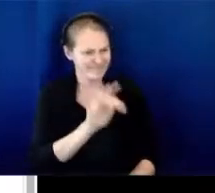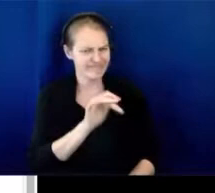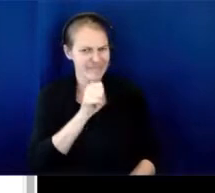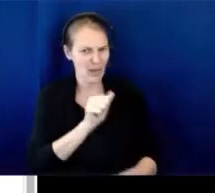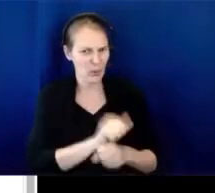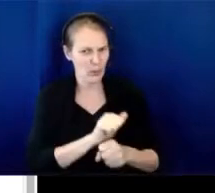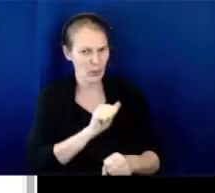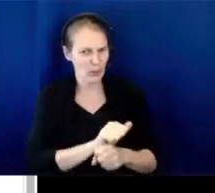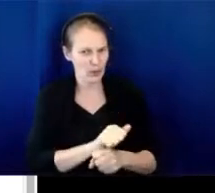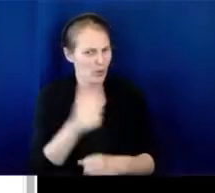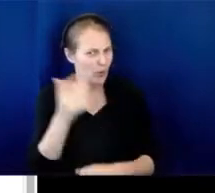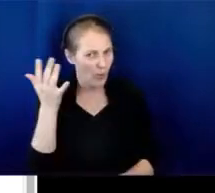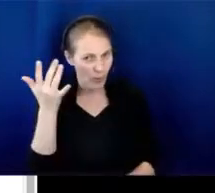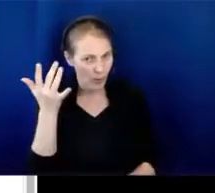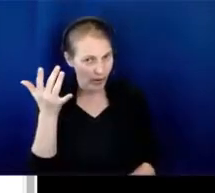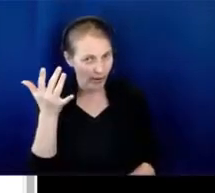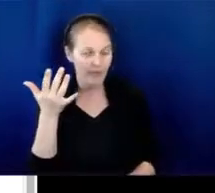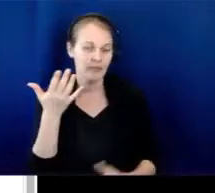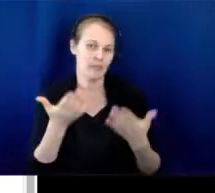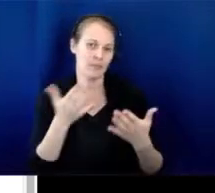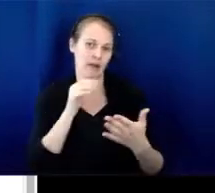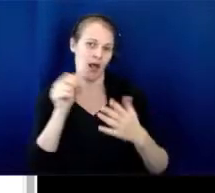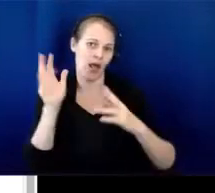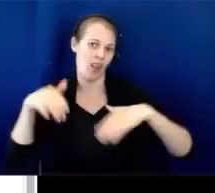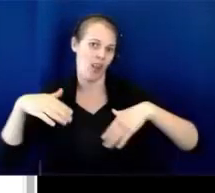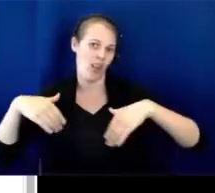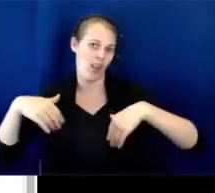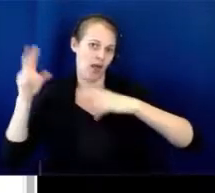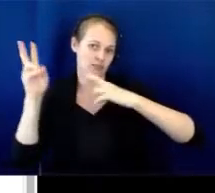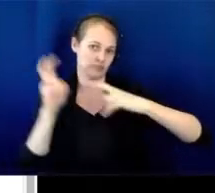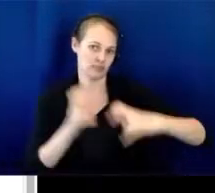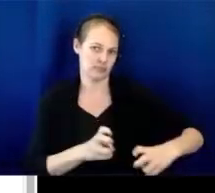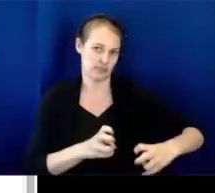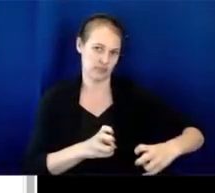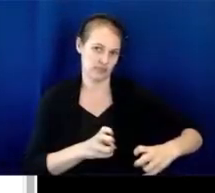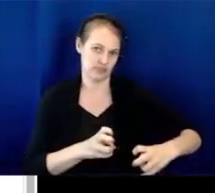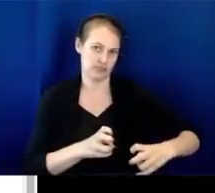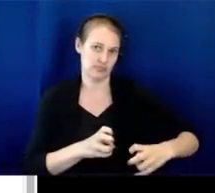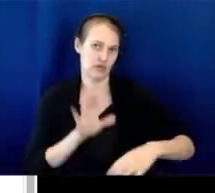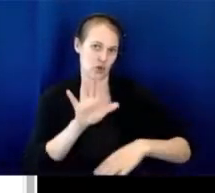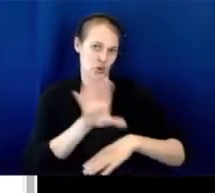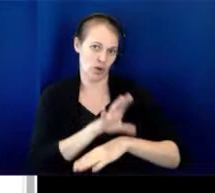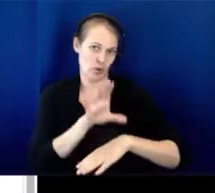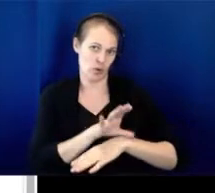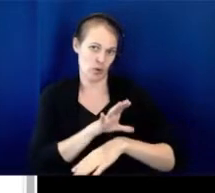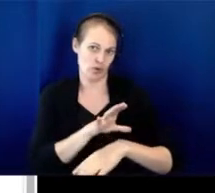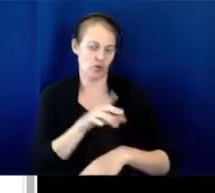likely because you haven't downloaded Panopto yet. So you can come down to this button, go ahead and click